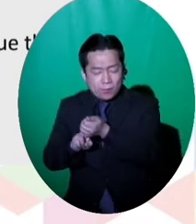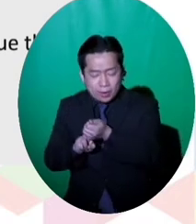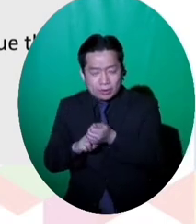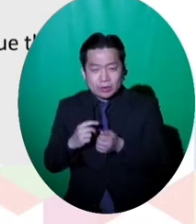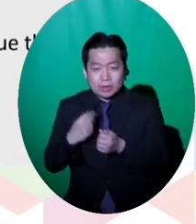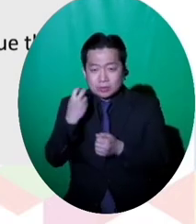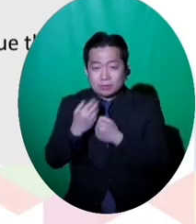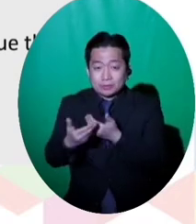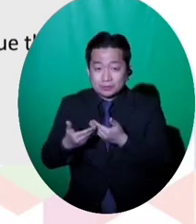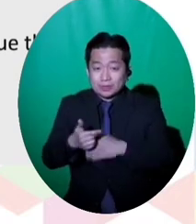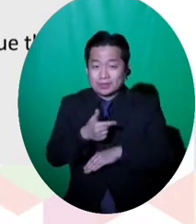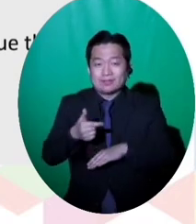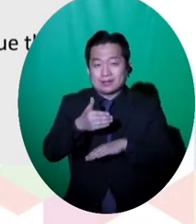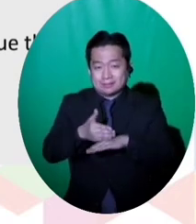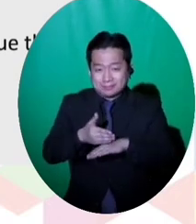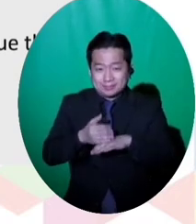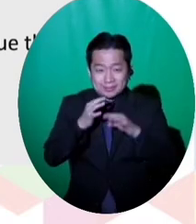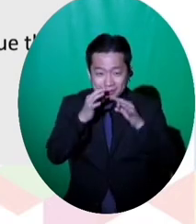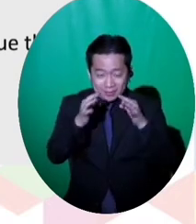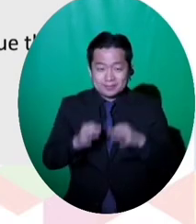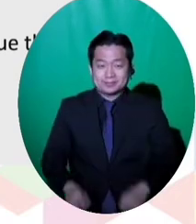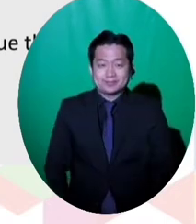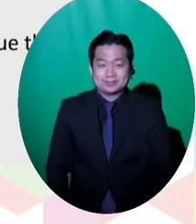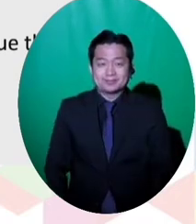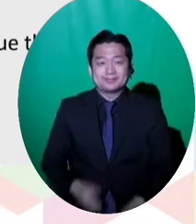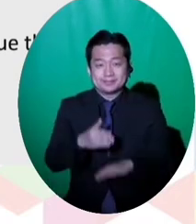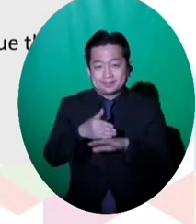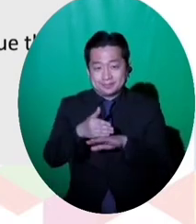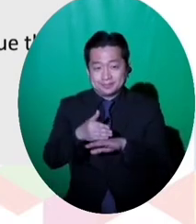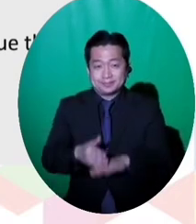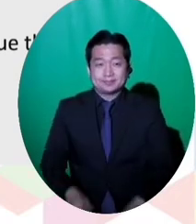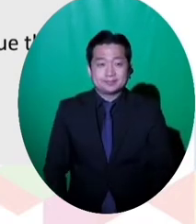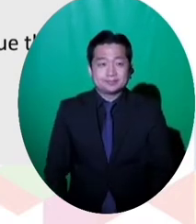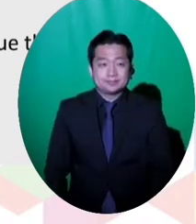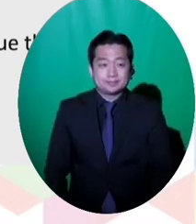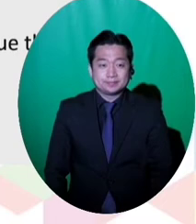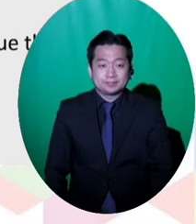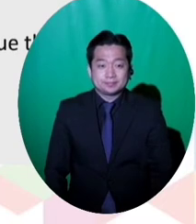Caring democracy provides a way to create a more sustainable form of life.